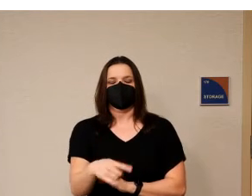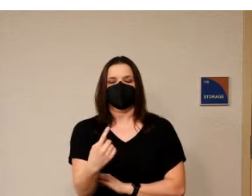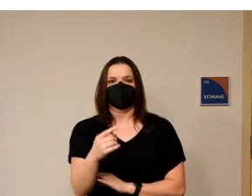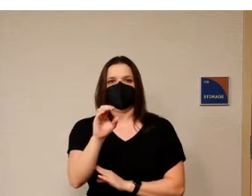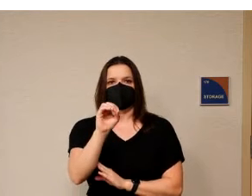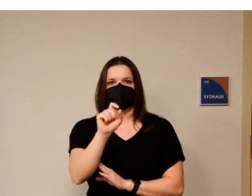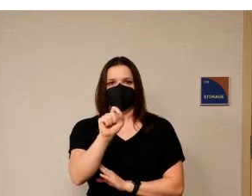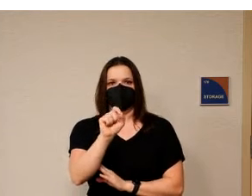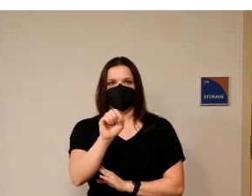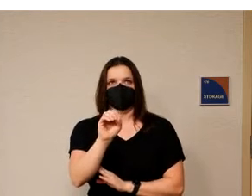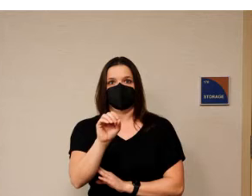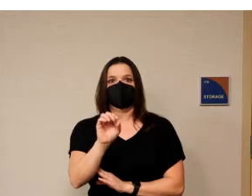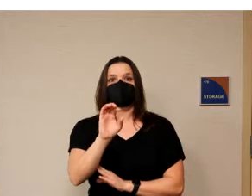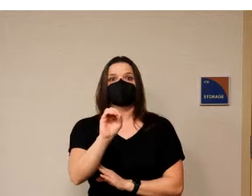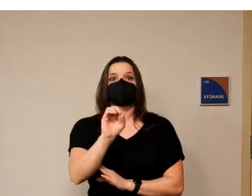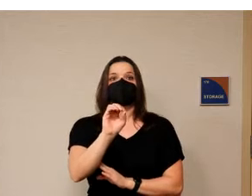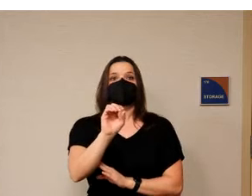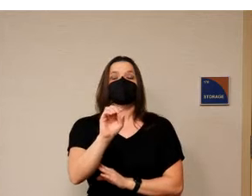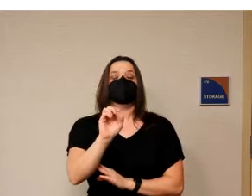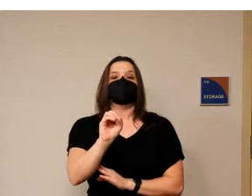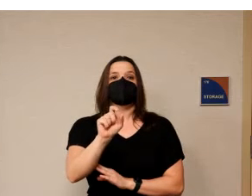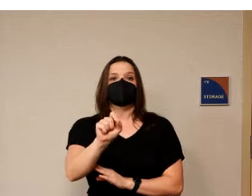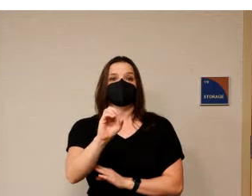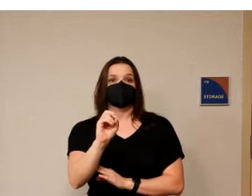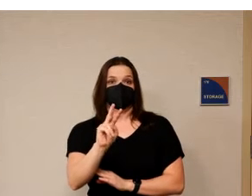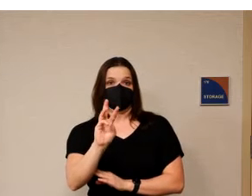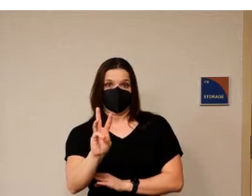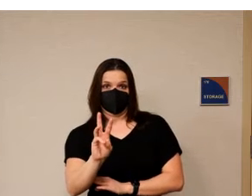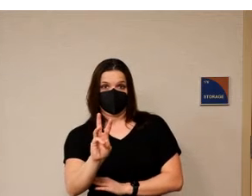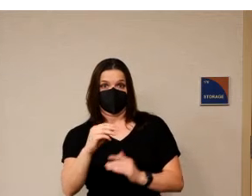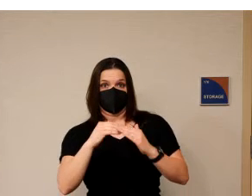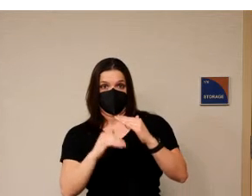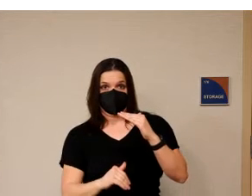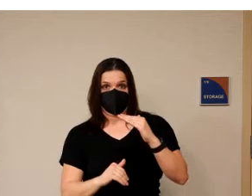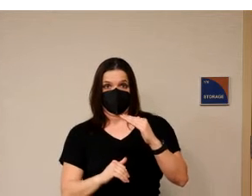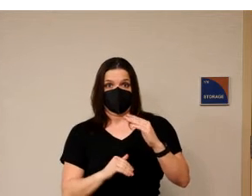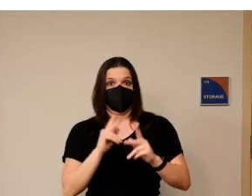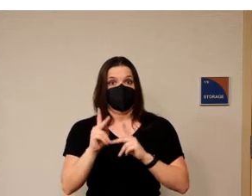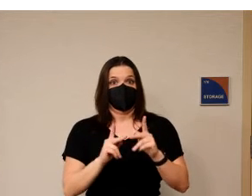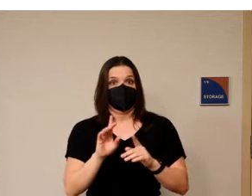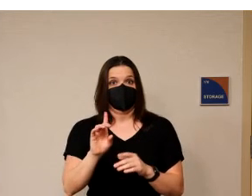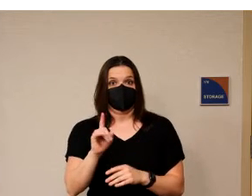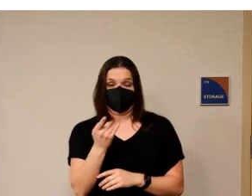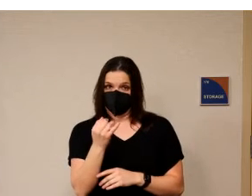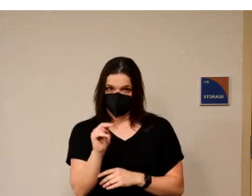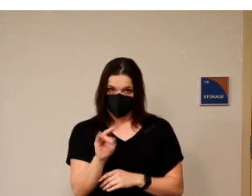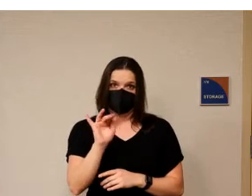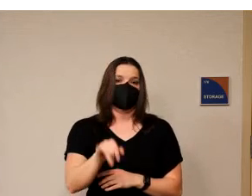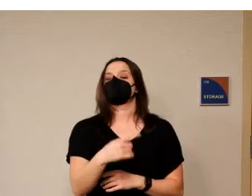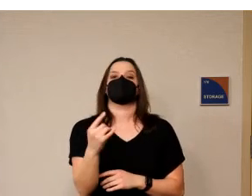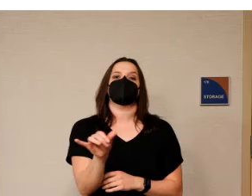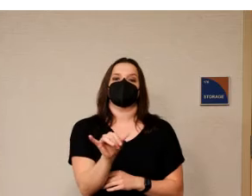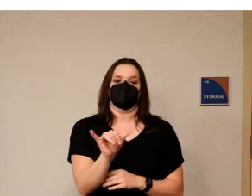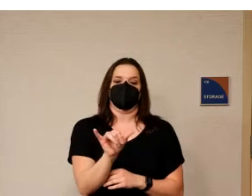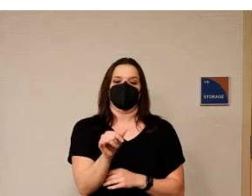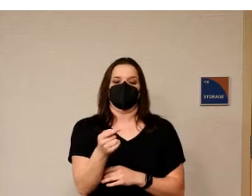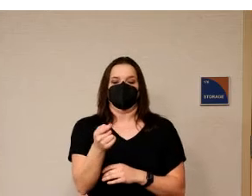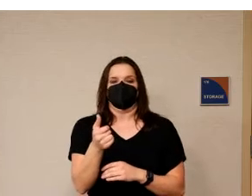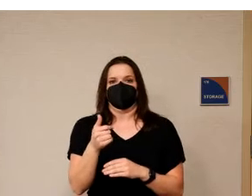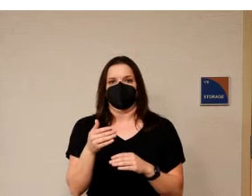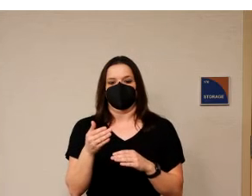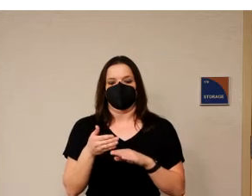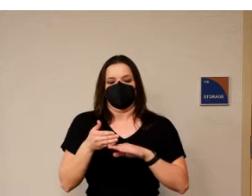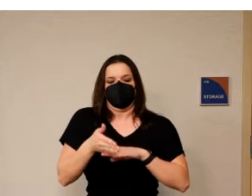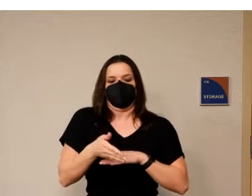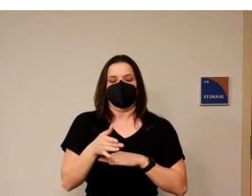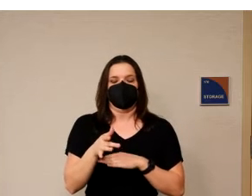is 0.26% under the population deviation, and this one also just crosses the threshold to